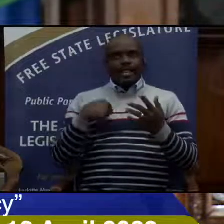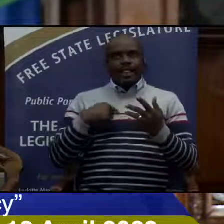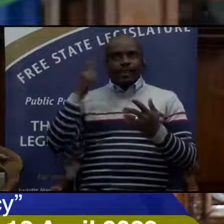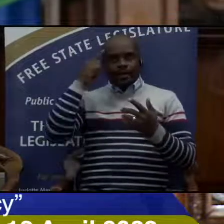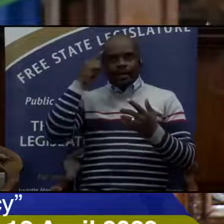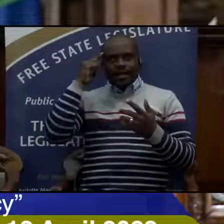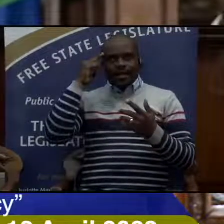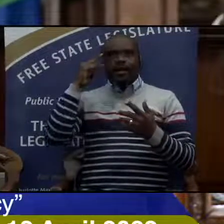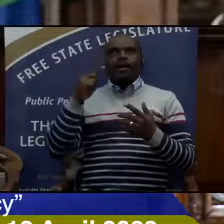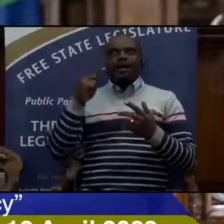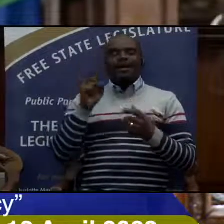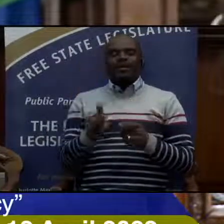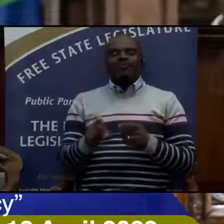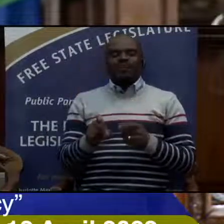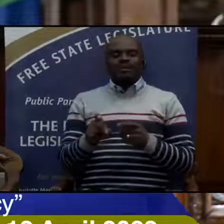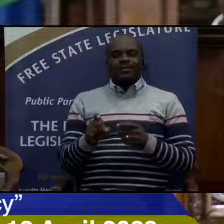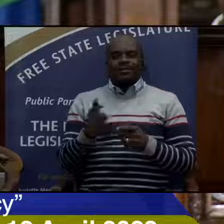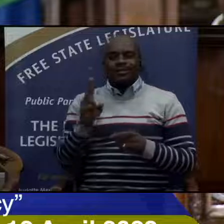of gender.